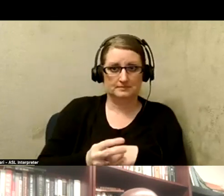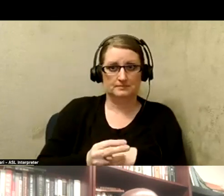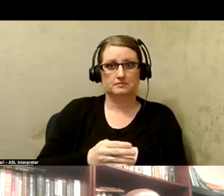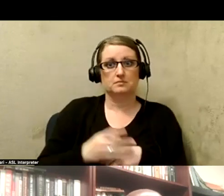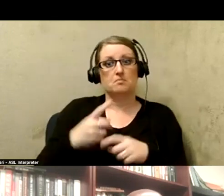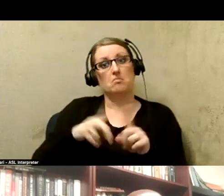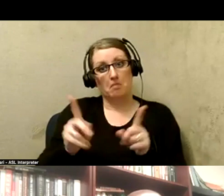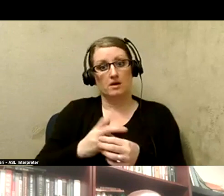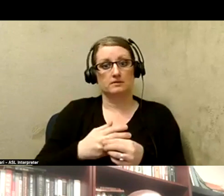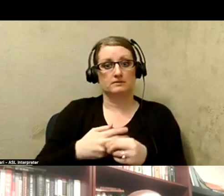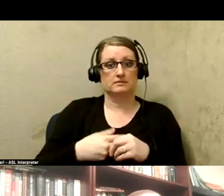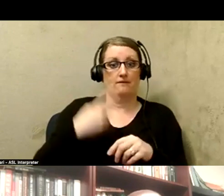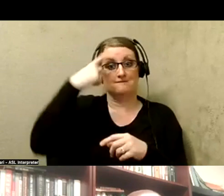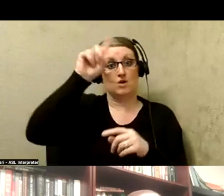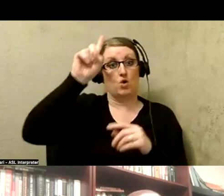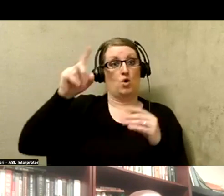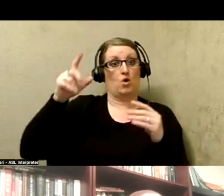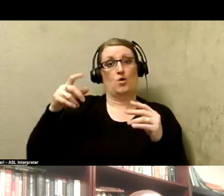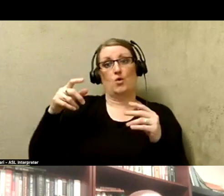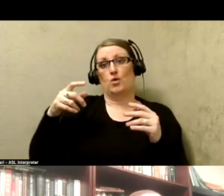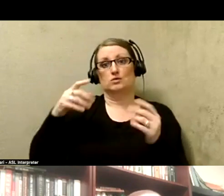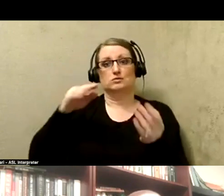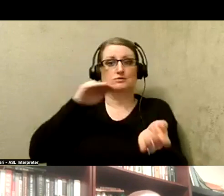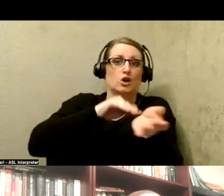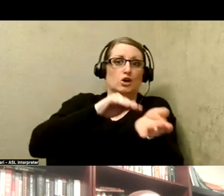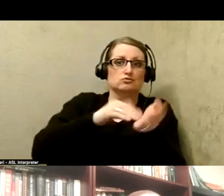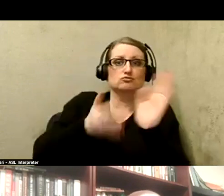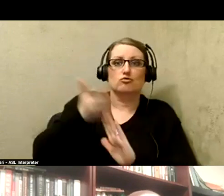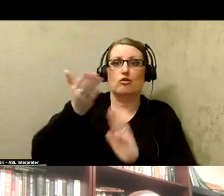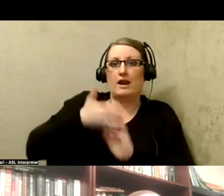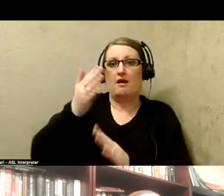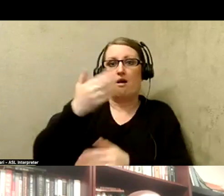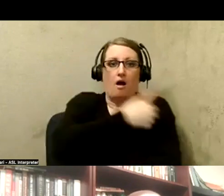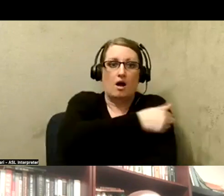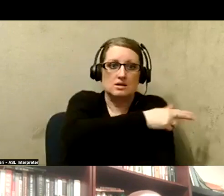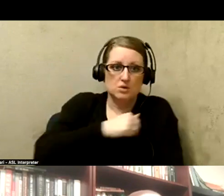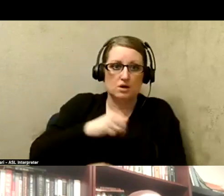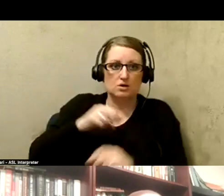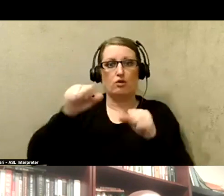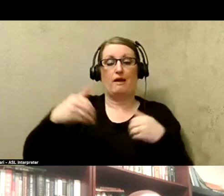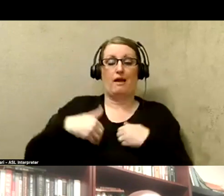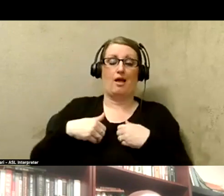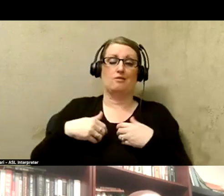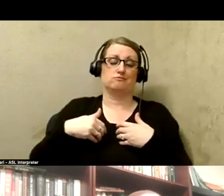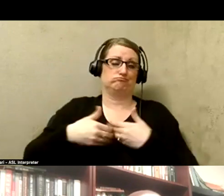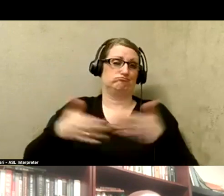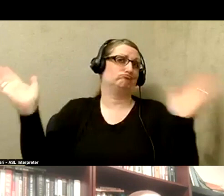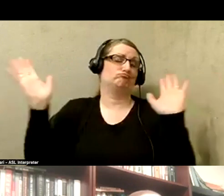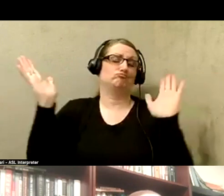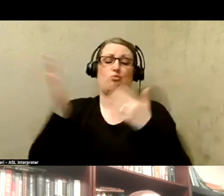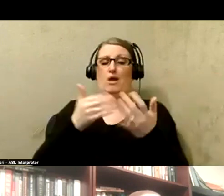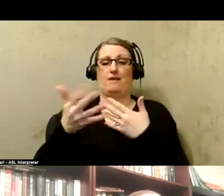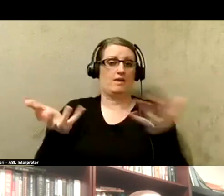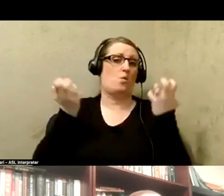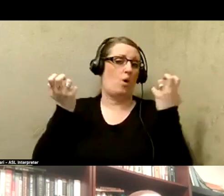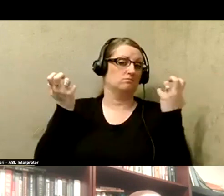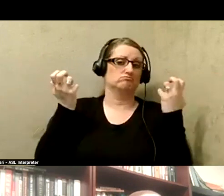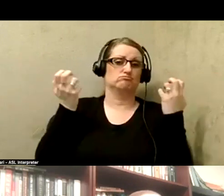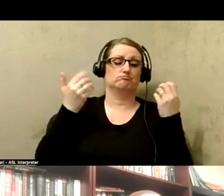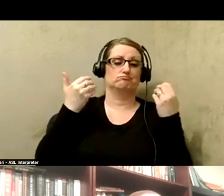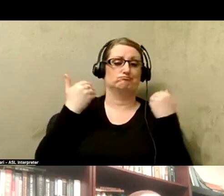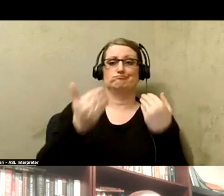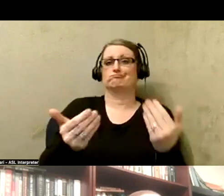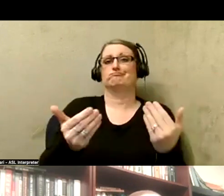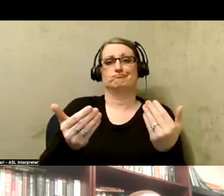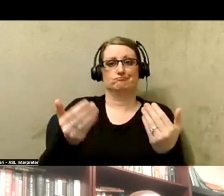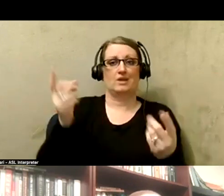you know, physicians running a hospital, they could kind of have carte blanche, at least until, you know, some